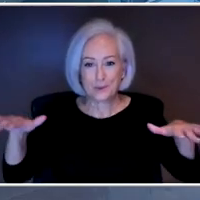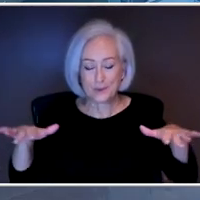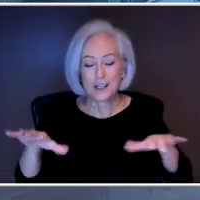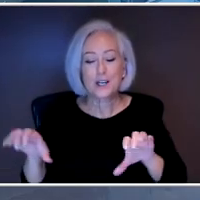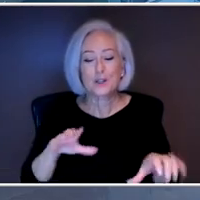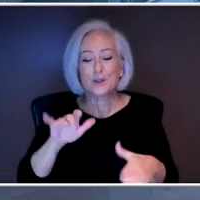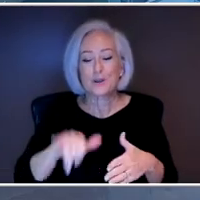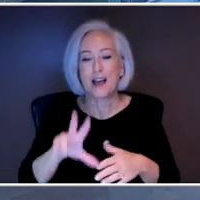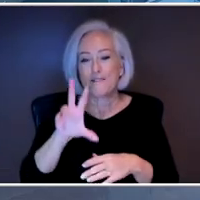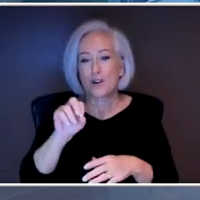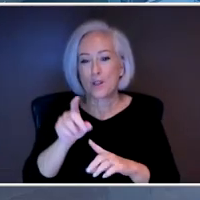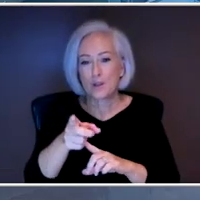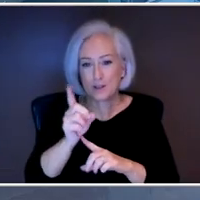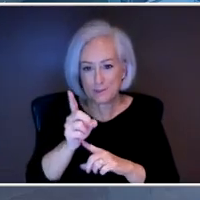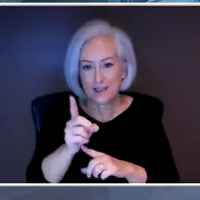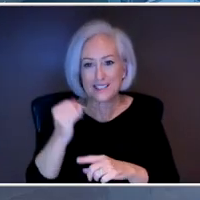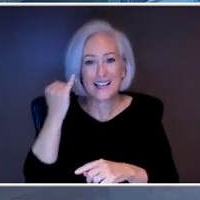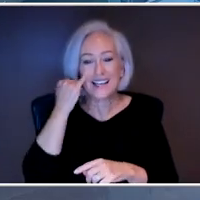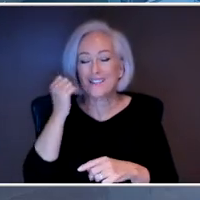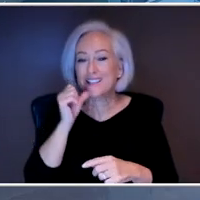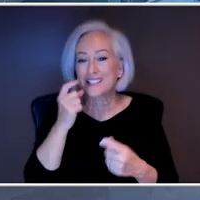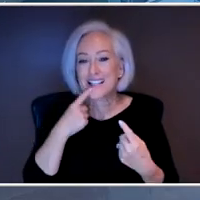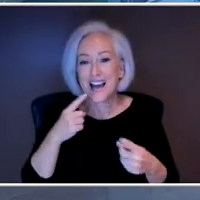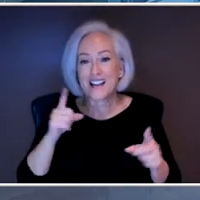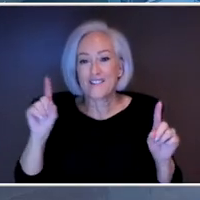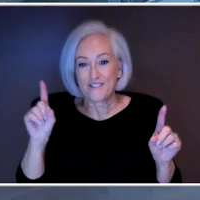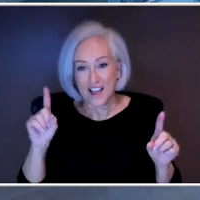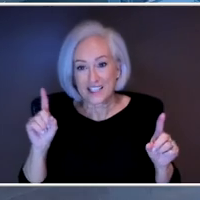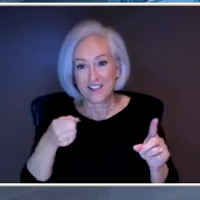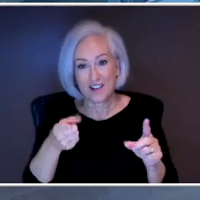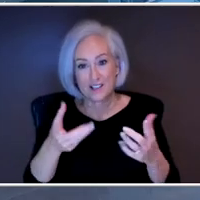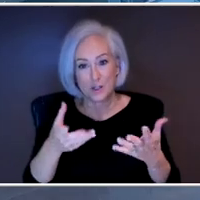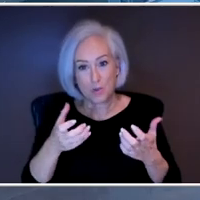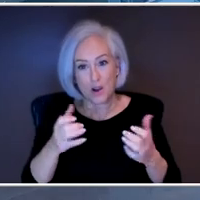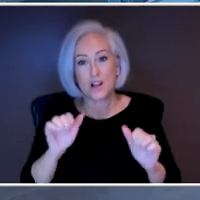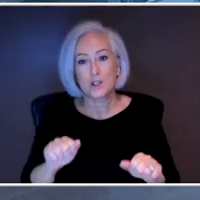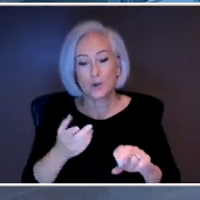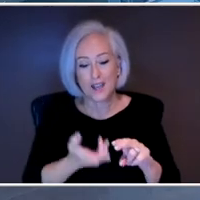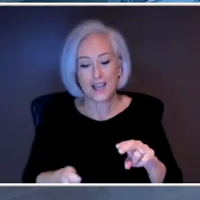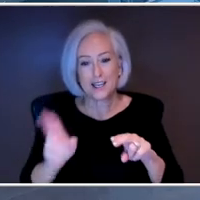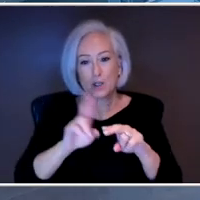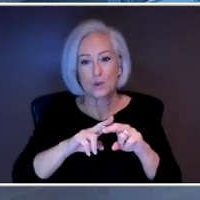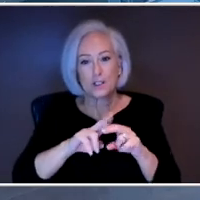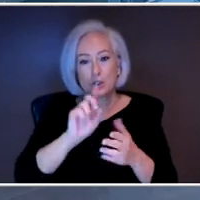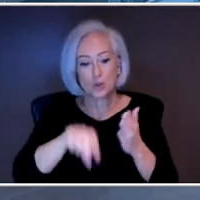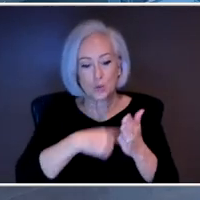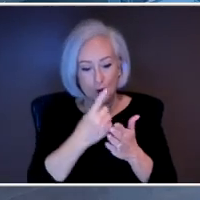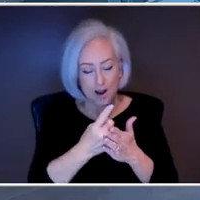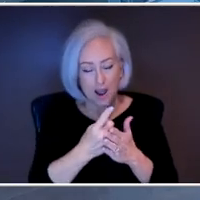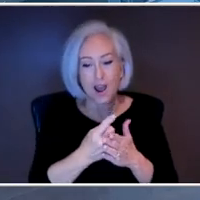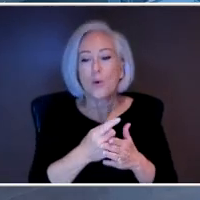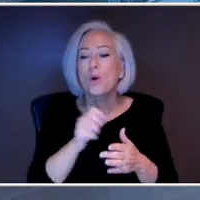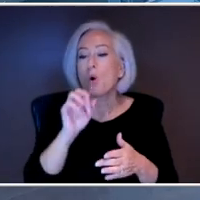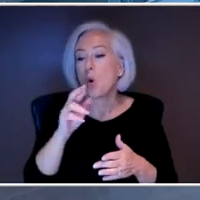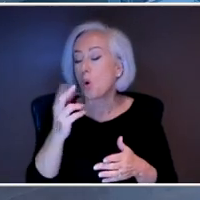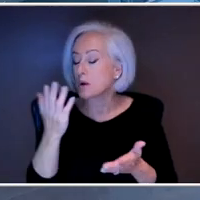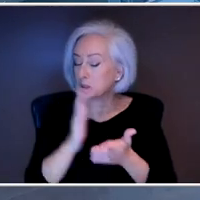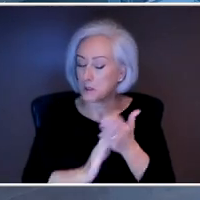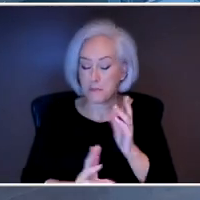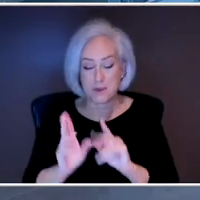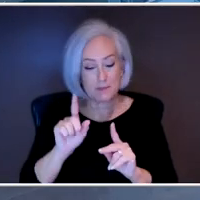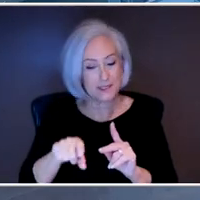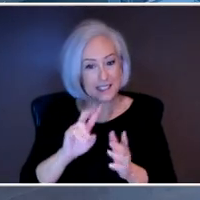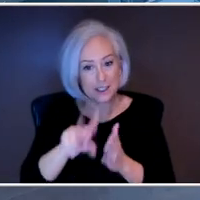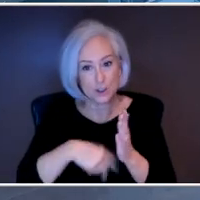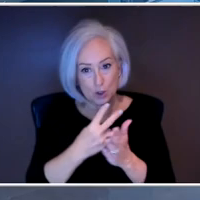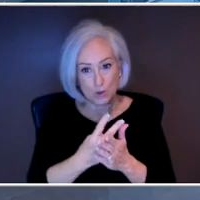as effective as you'd like it to be, we can push it up to 45 minutes, an hour. Some people even use it up to two hours a day just to feel better. Again, if you're going to use a lower intensity